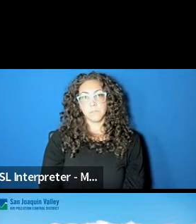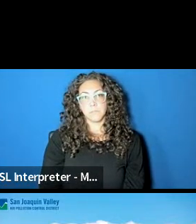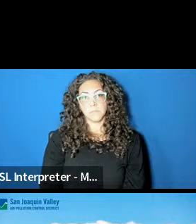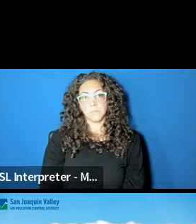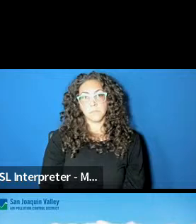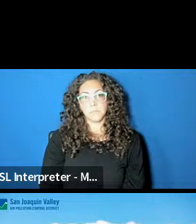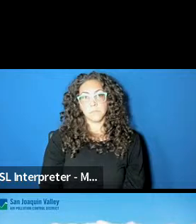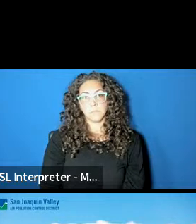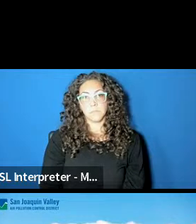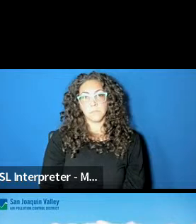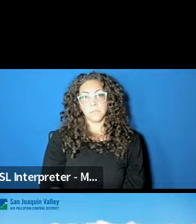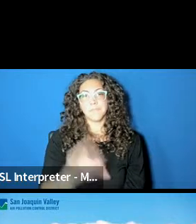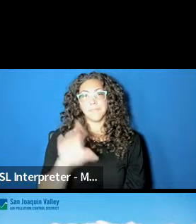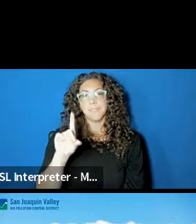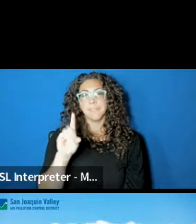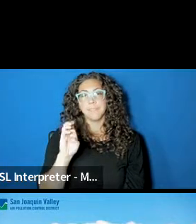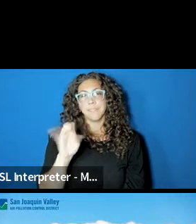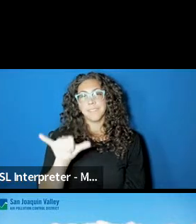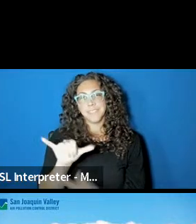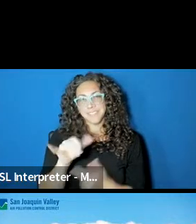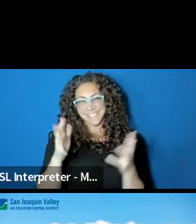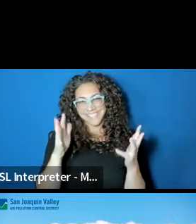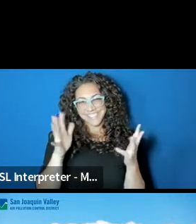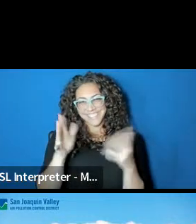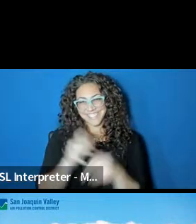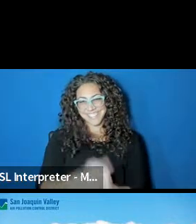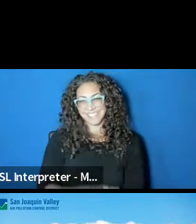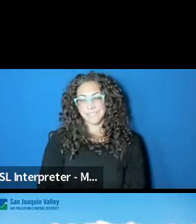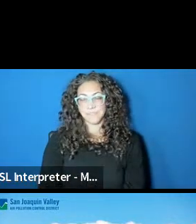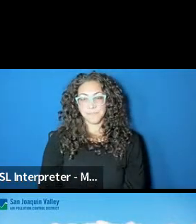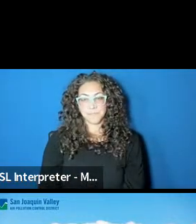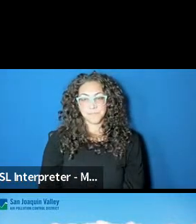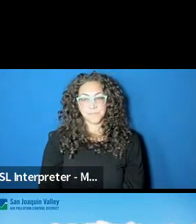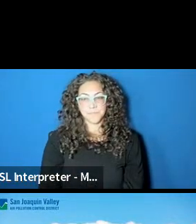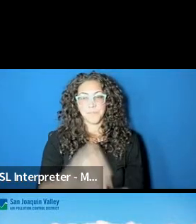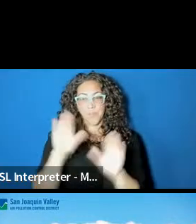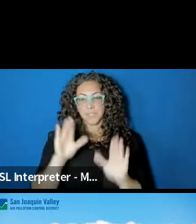Nice, Debbie. Clapping your hands. Awesome.